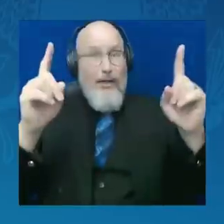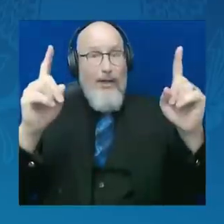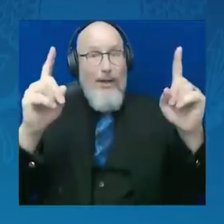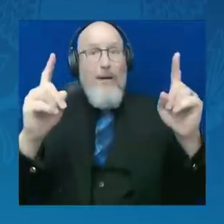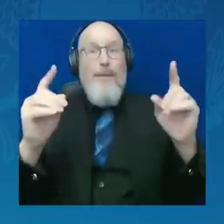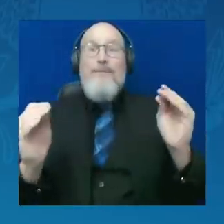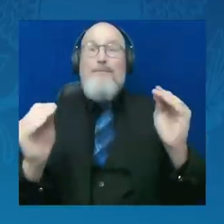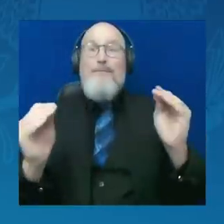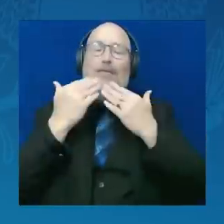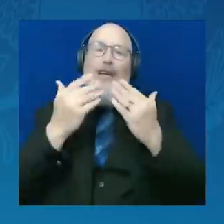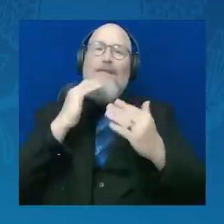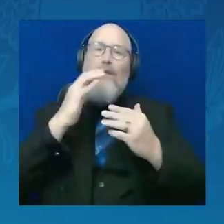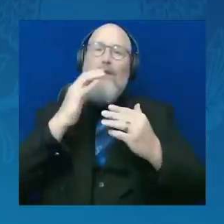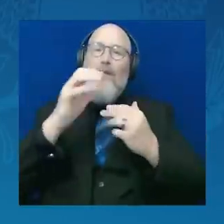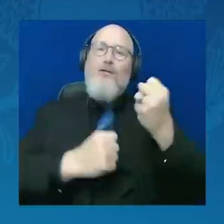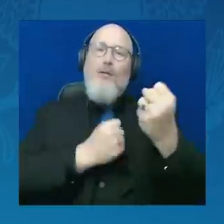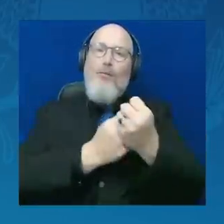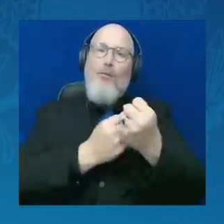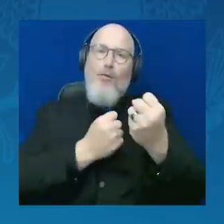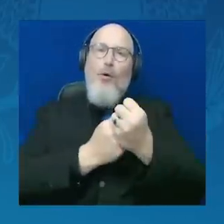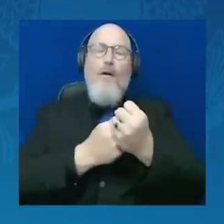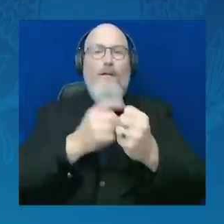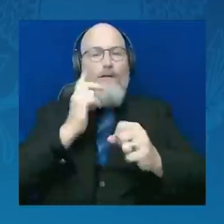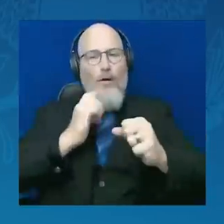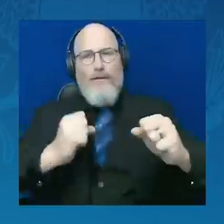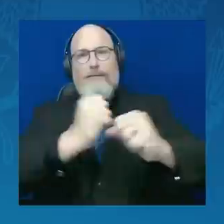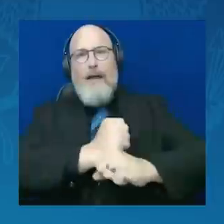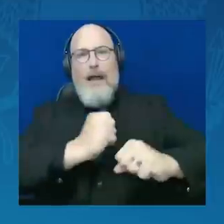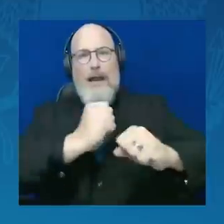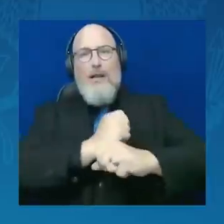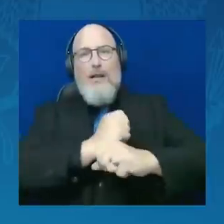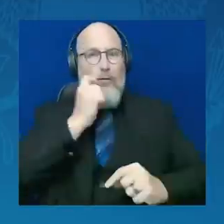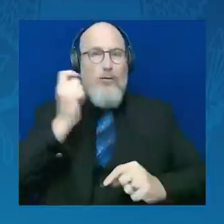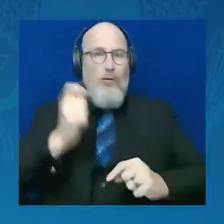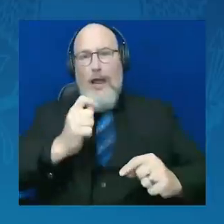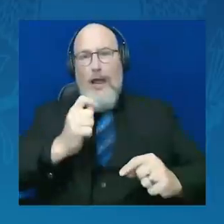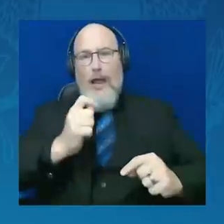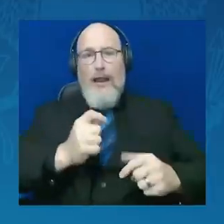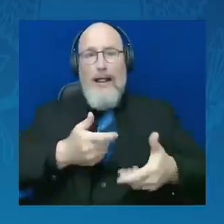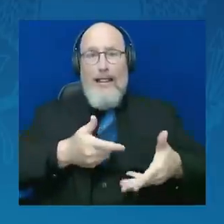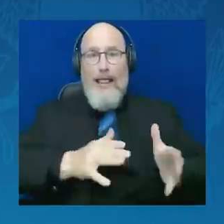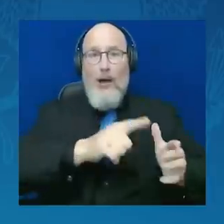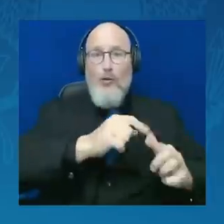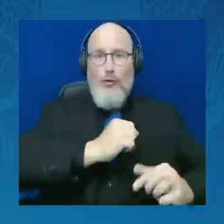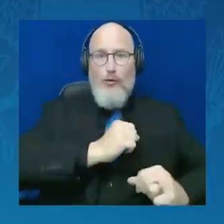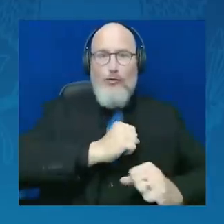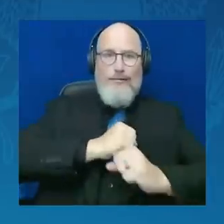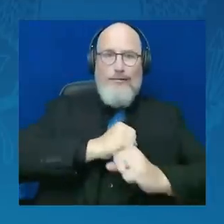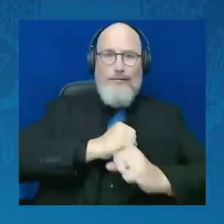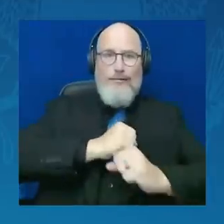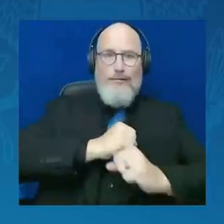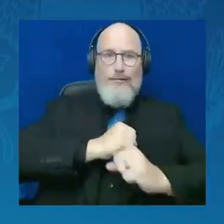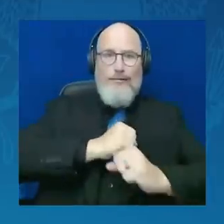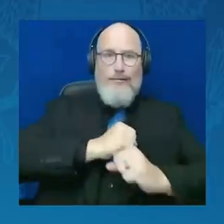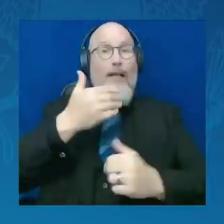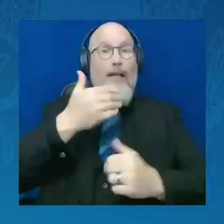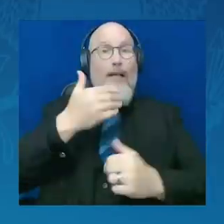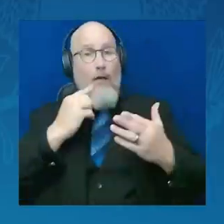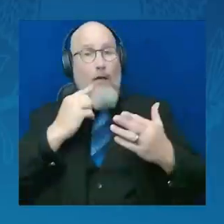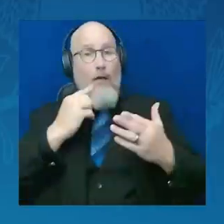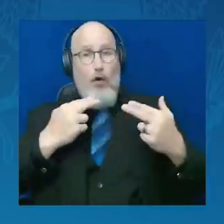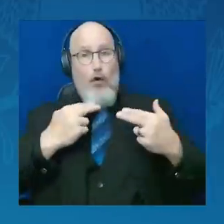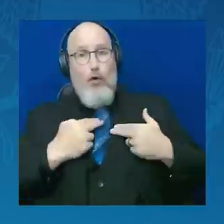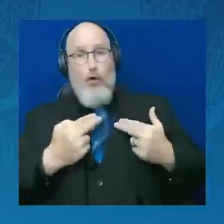being provided to the fighting Ukraine, to Ukraine which is defending itself. Thank you for the humanitarian assistance which is being supplied